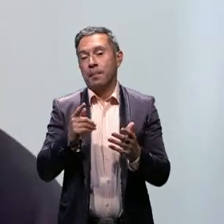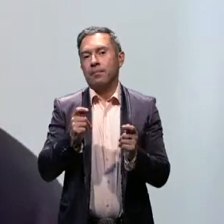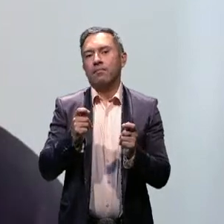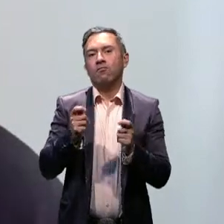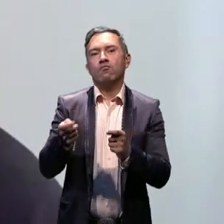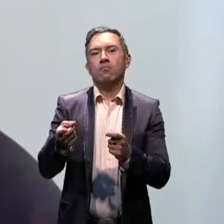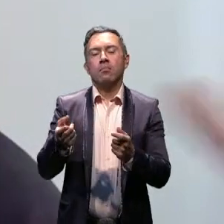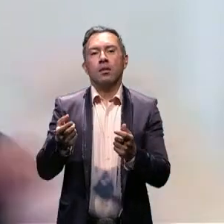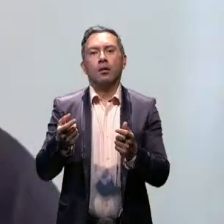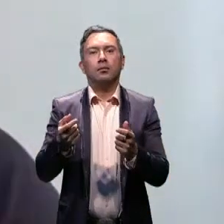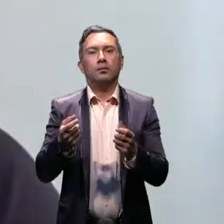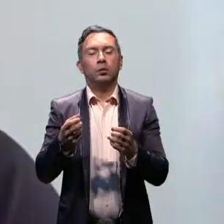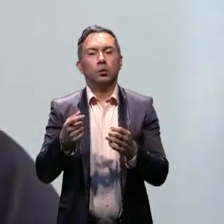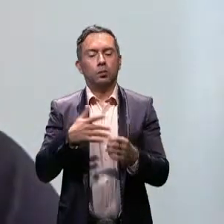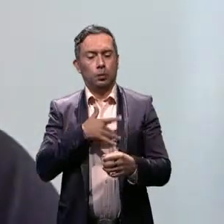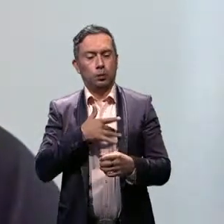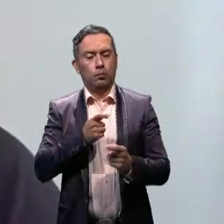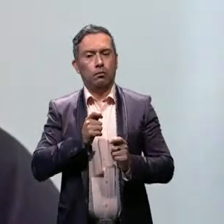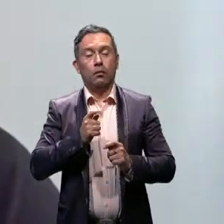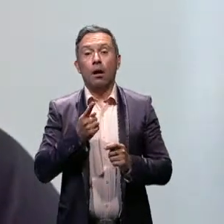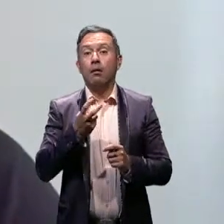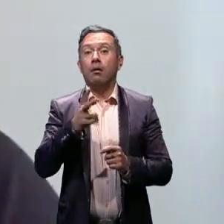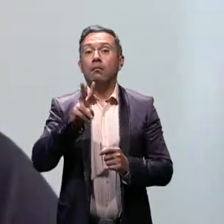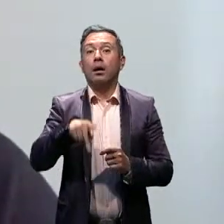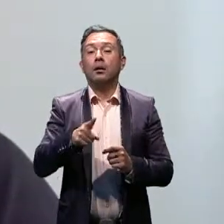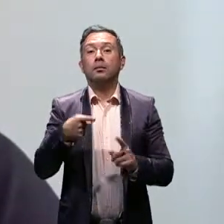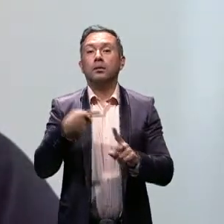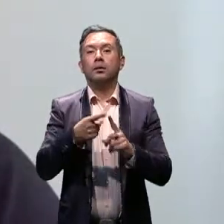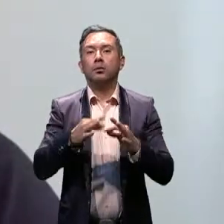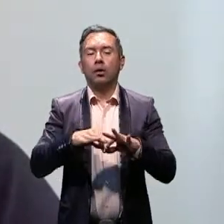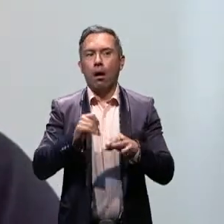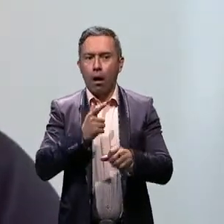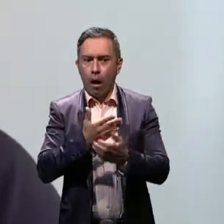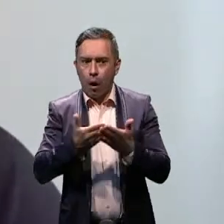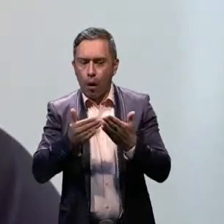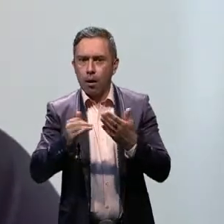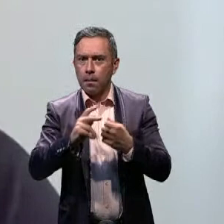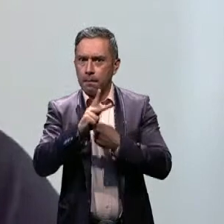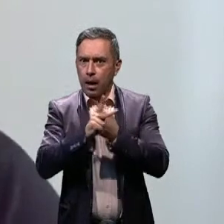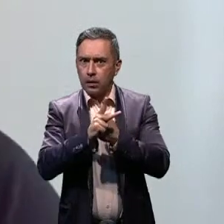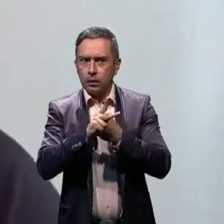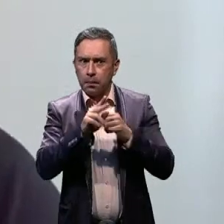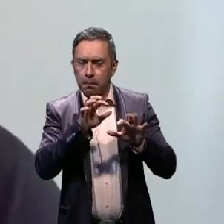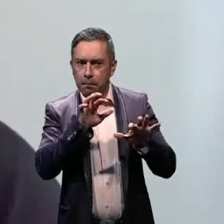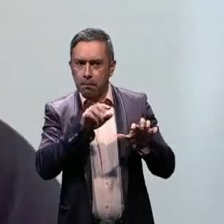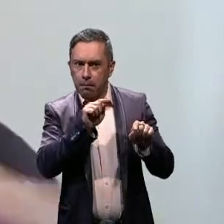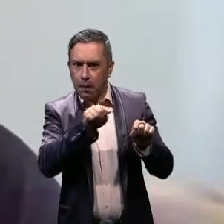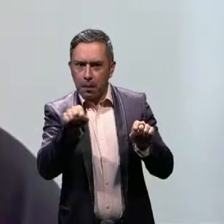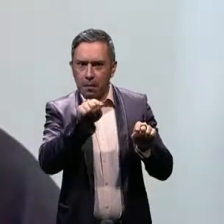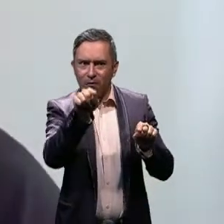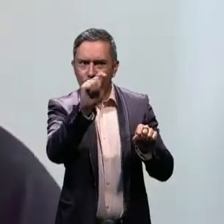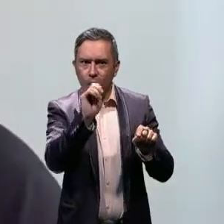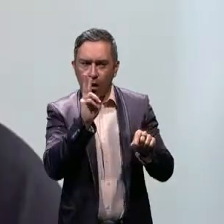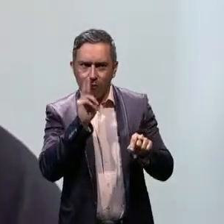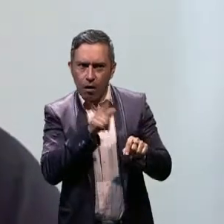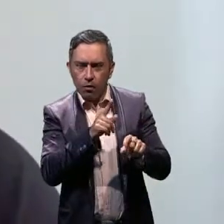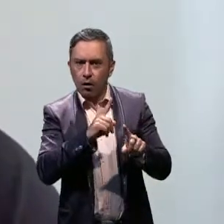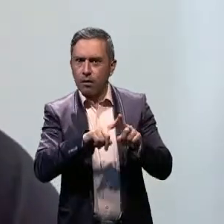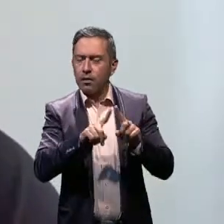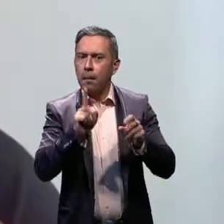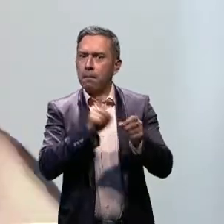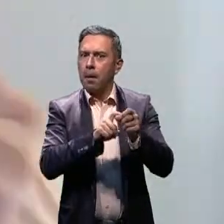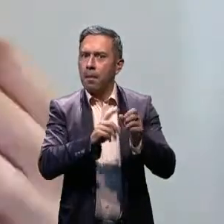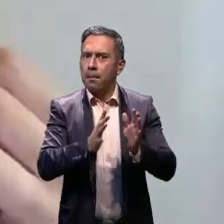aspire to occupy these positions. And I think that in the end, we see it in many countries of the region. We see a much more